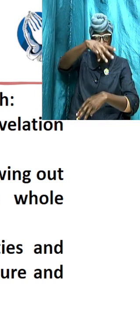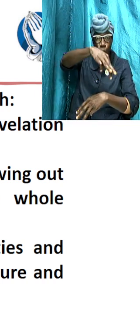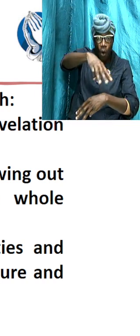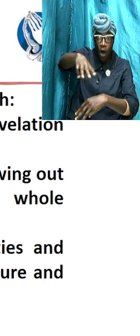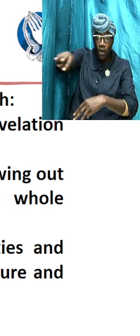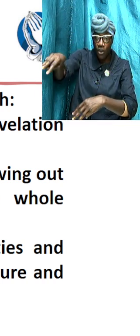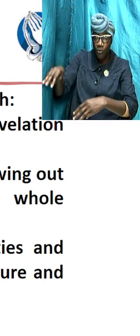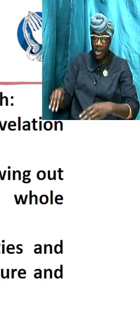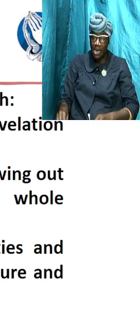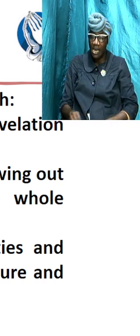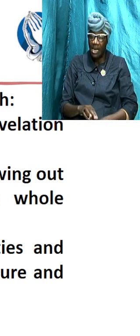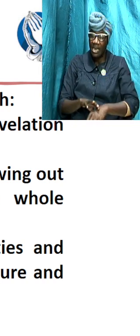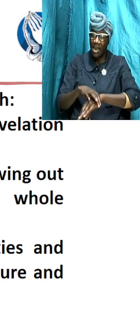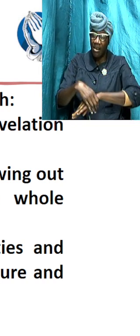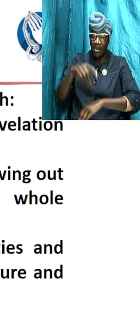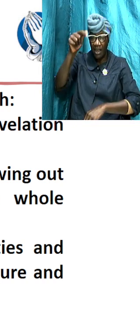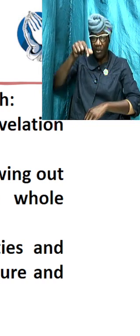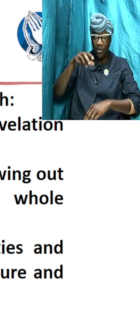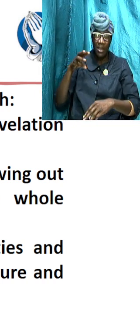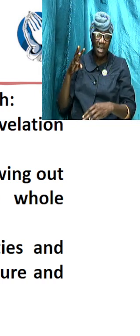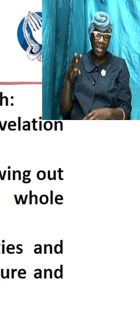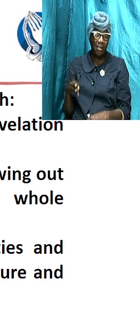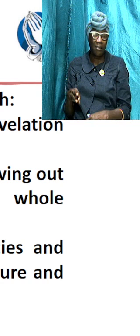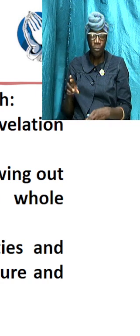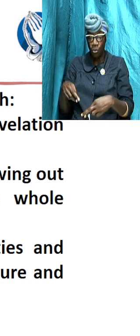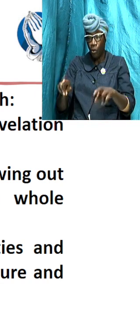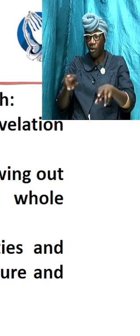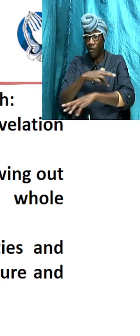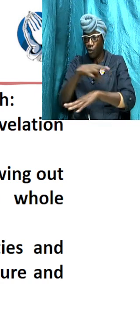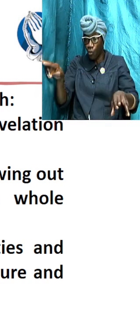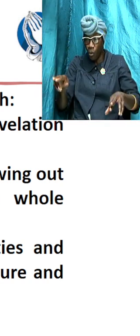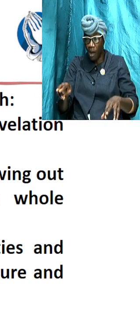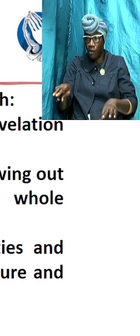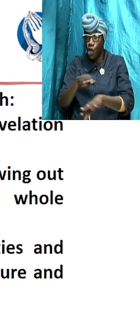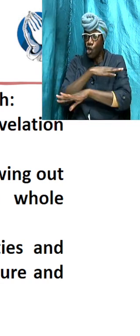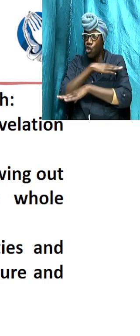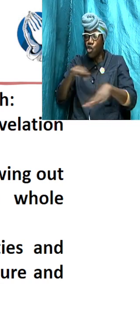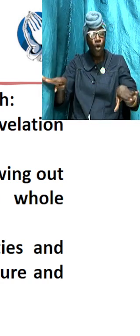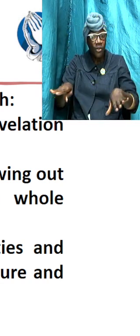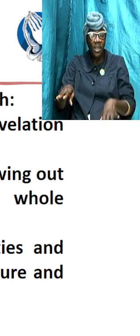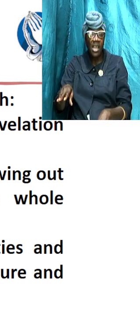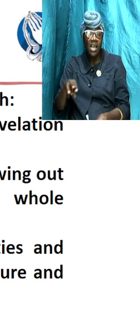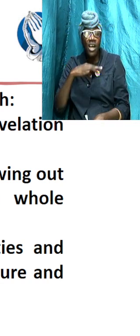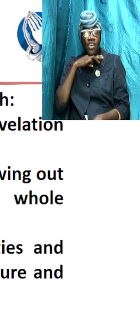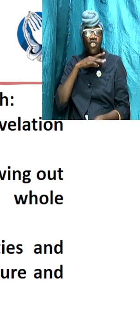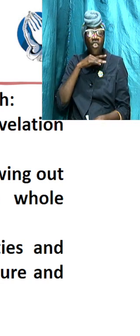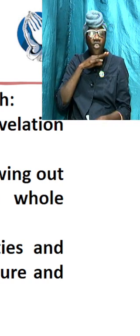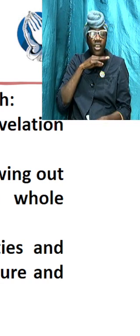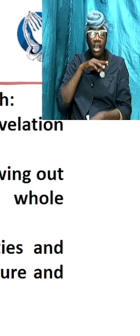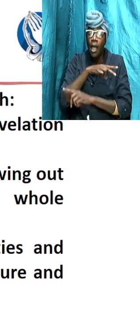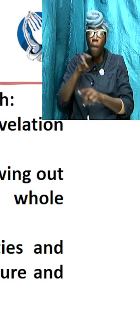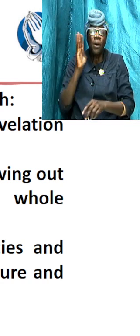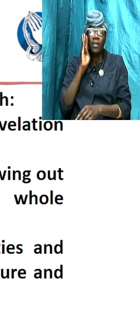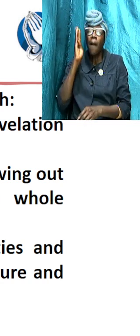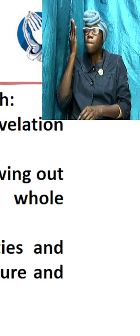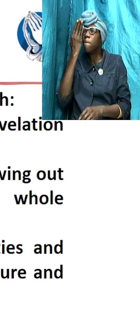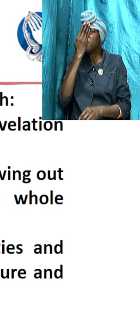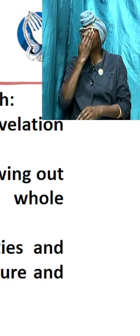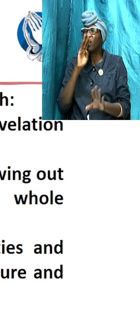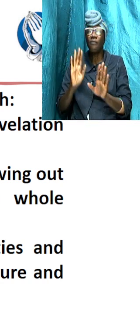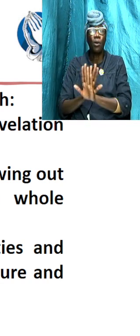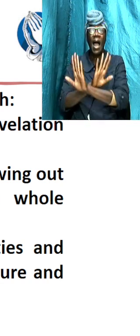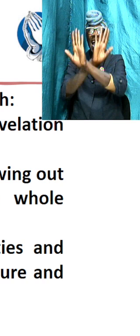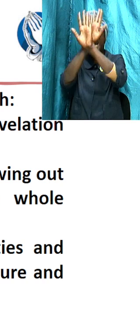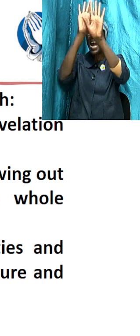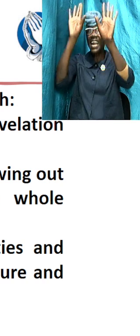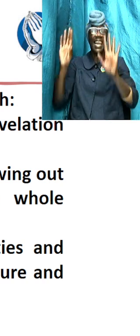And guess what? This river contains no impurities. And the river is so beautiful. It's as clear as